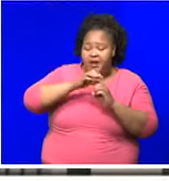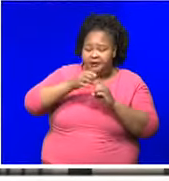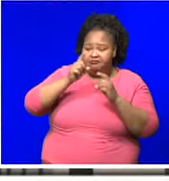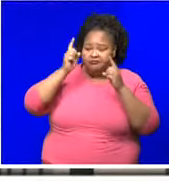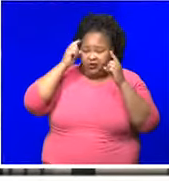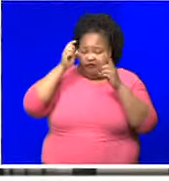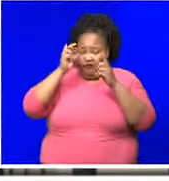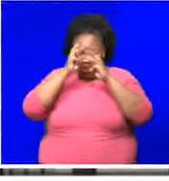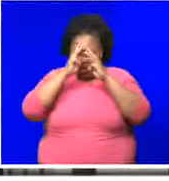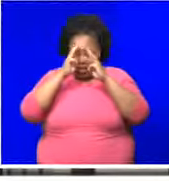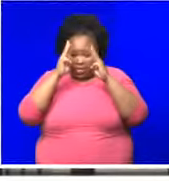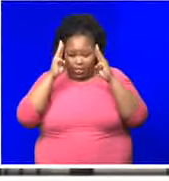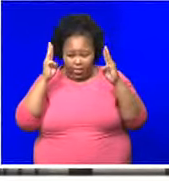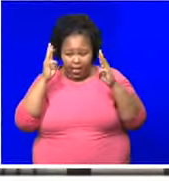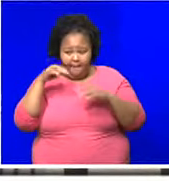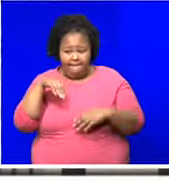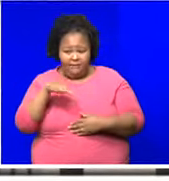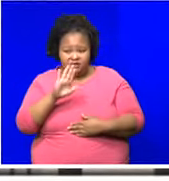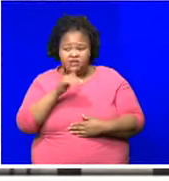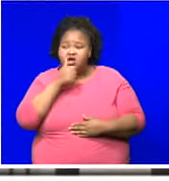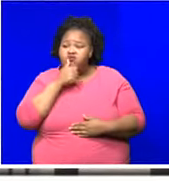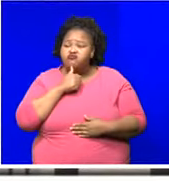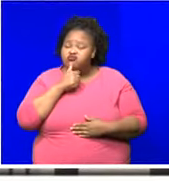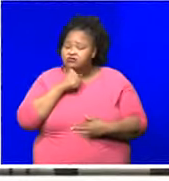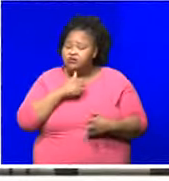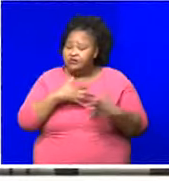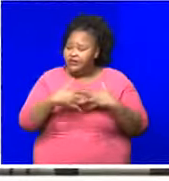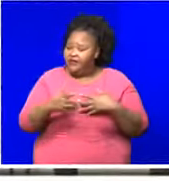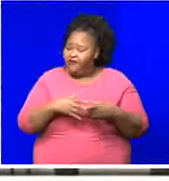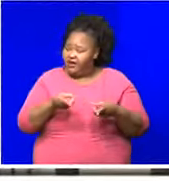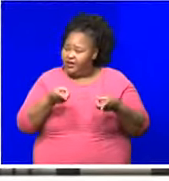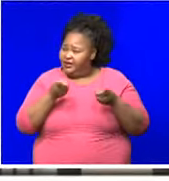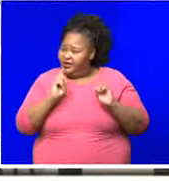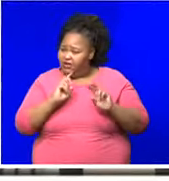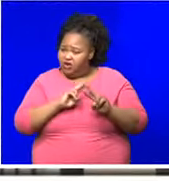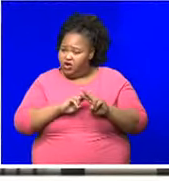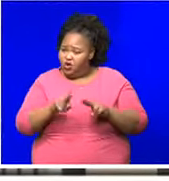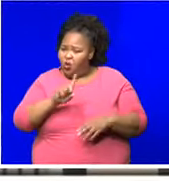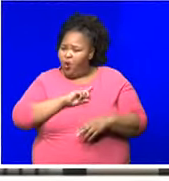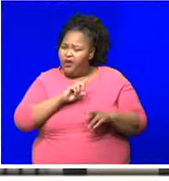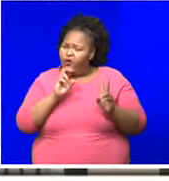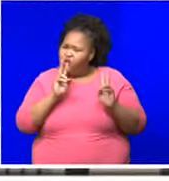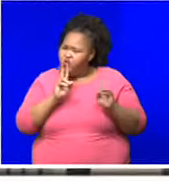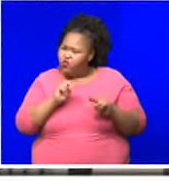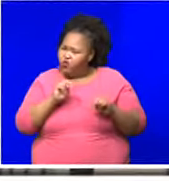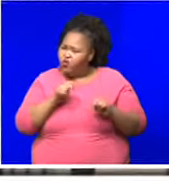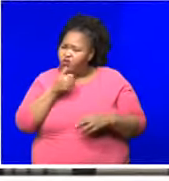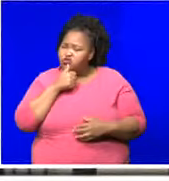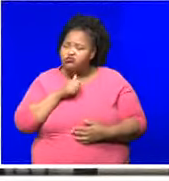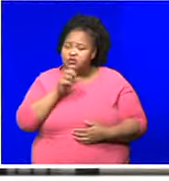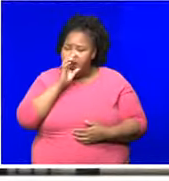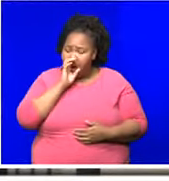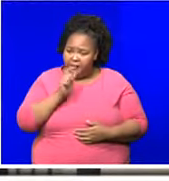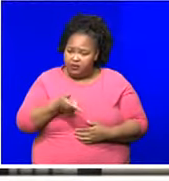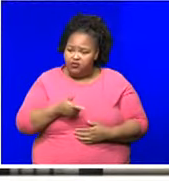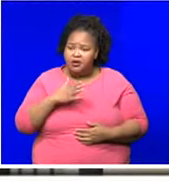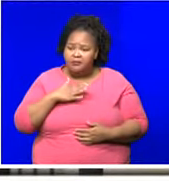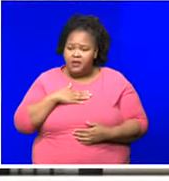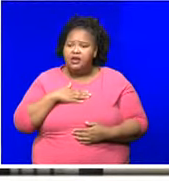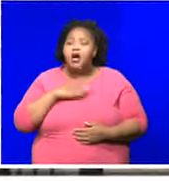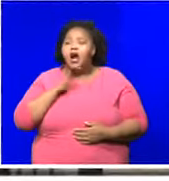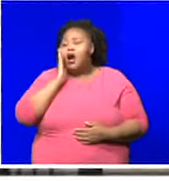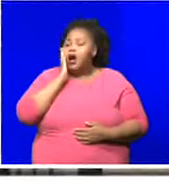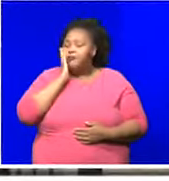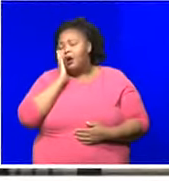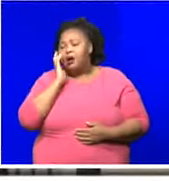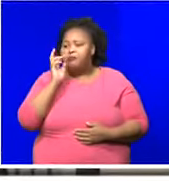Lokusha lokuvelako nje hayi bangasuke bese bagijima ngoba kusha lokho emajeriko ngiyawathi mina ngizange sengibone basebenzisa